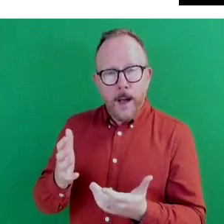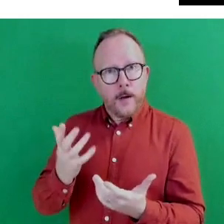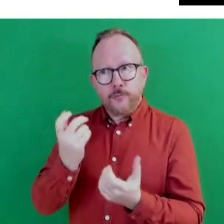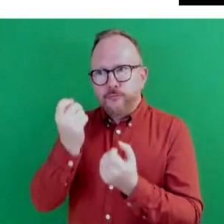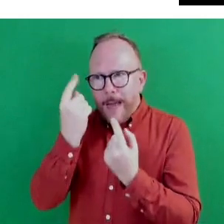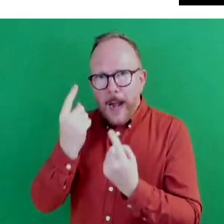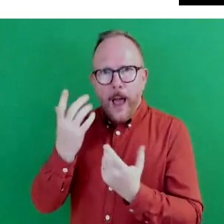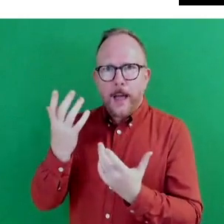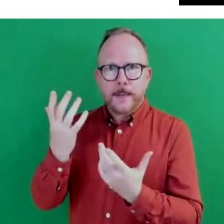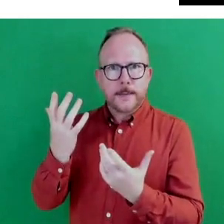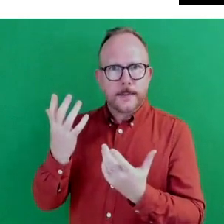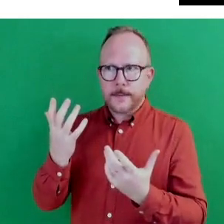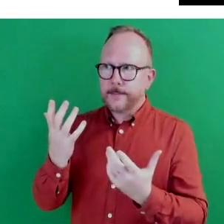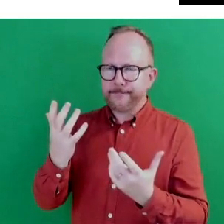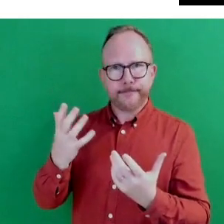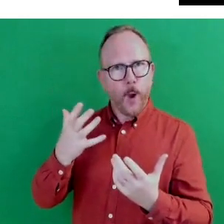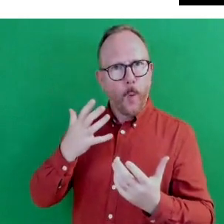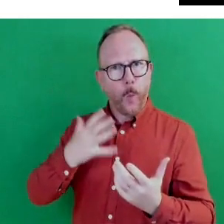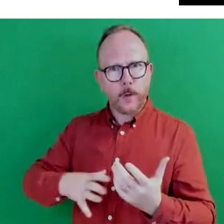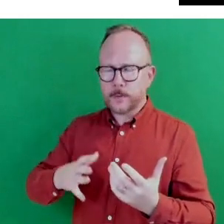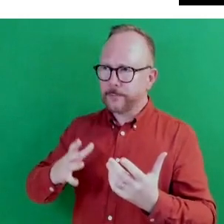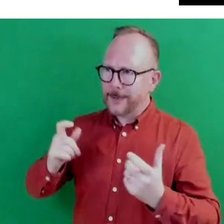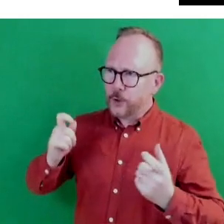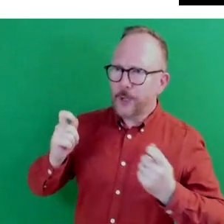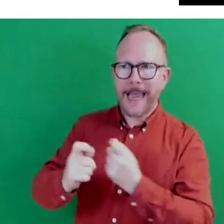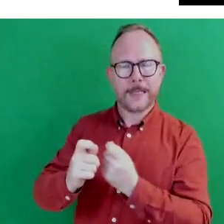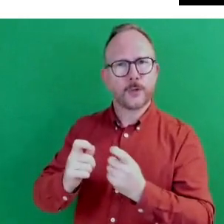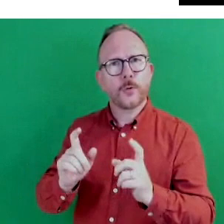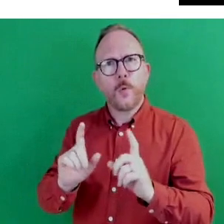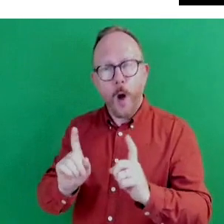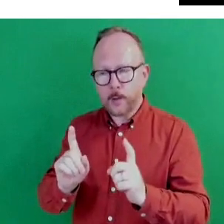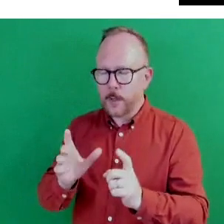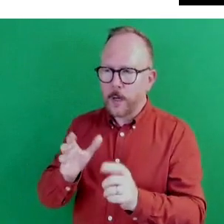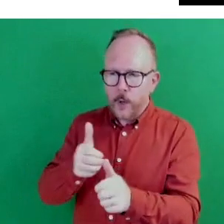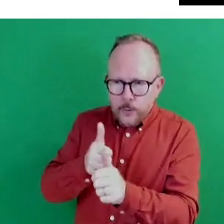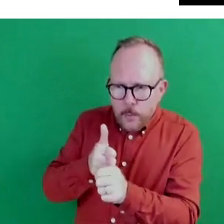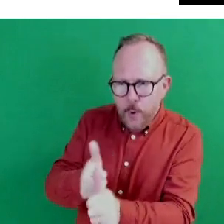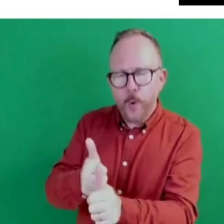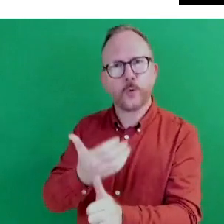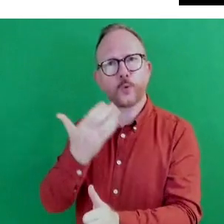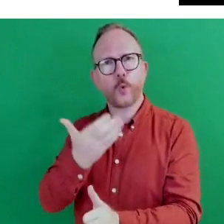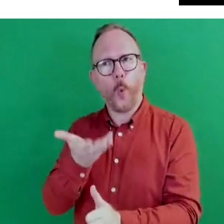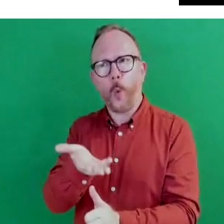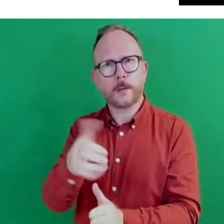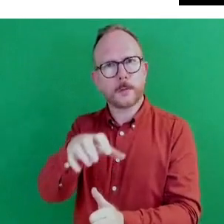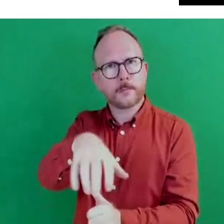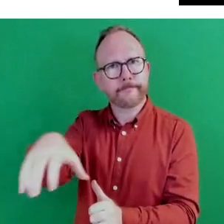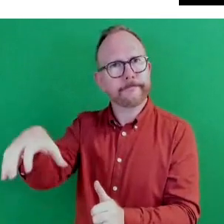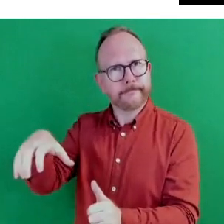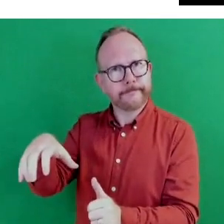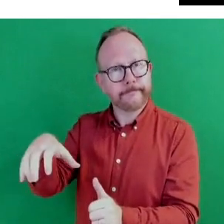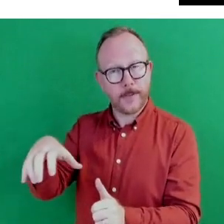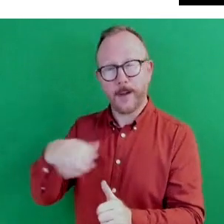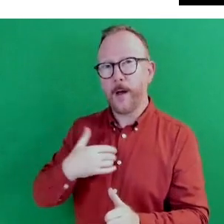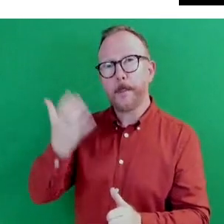push for support in schools. And I think that really did highlight to me, because when I was working in the primary school,